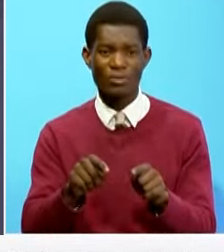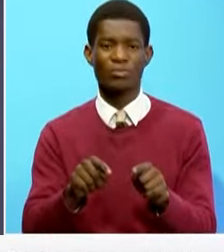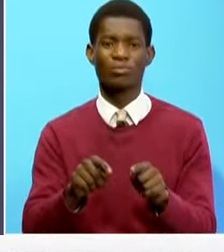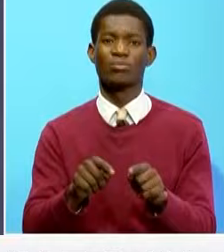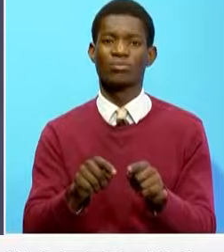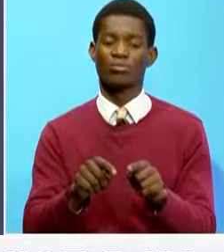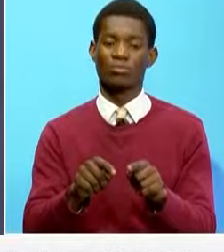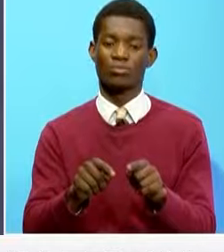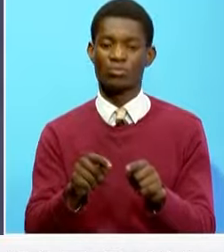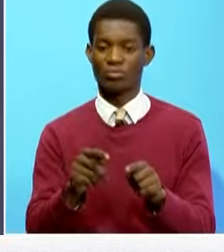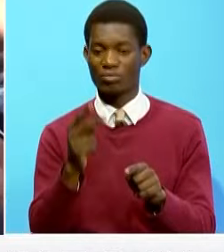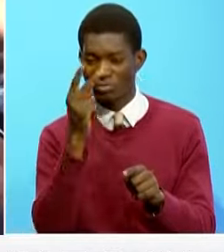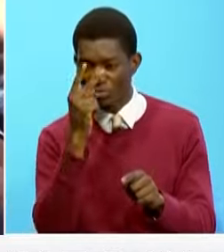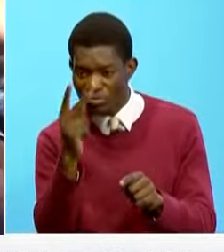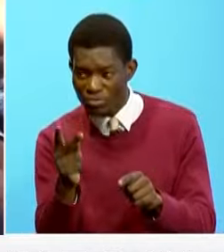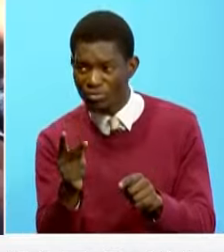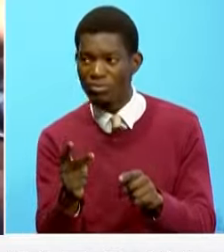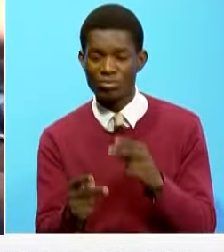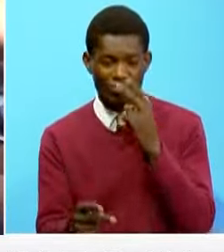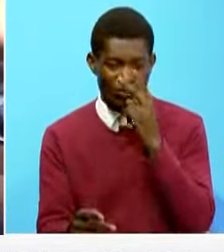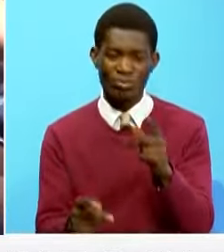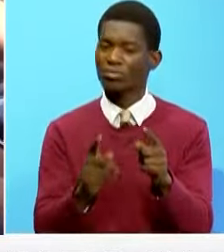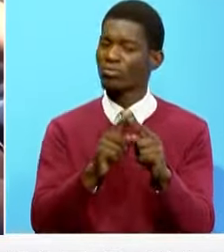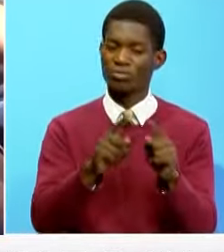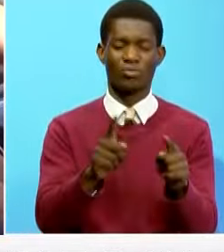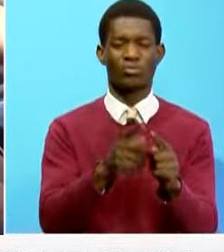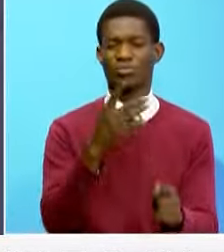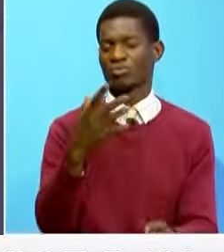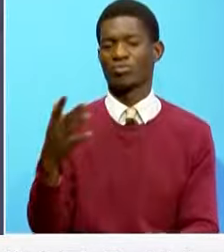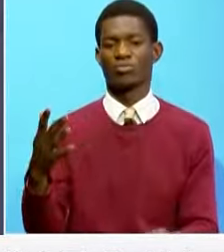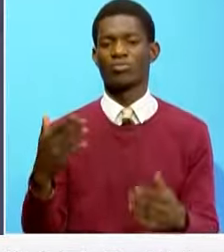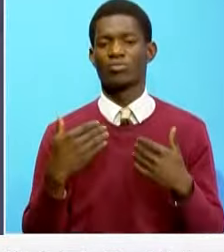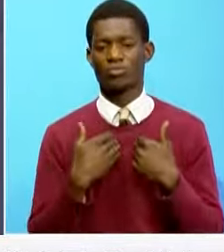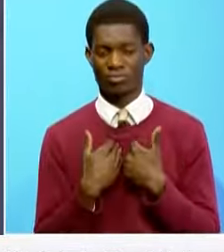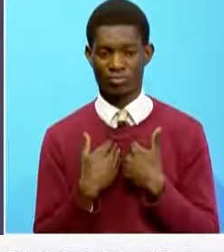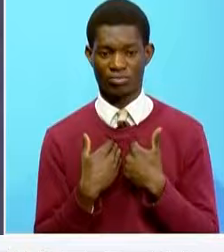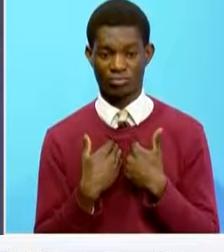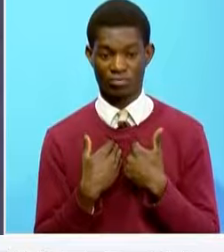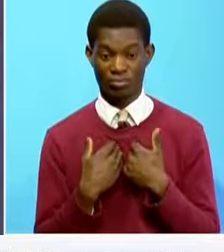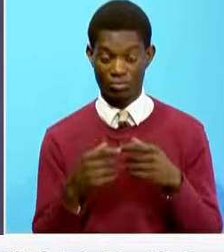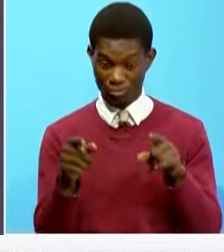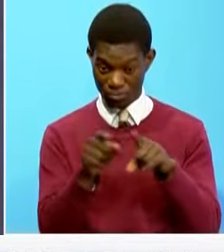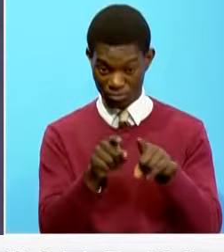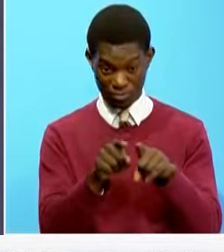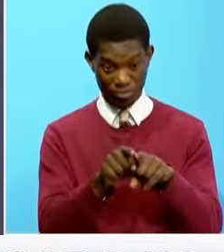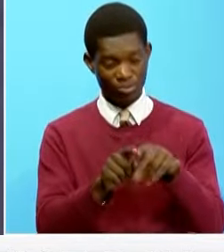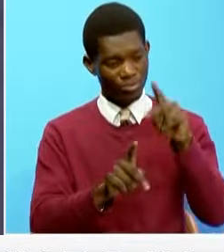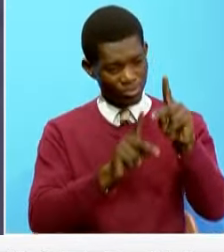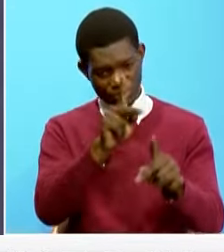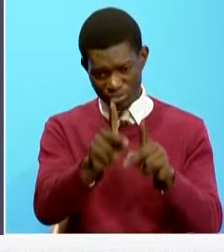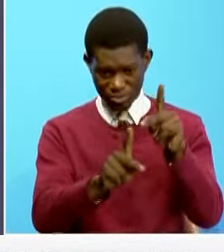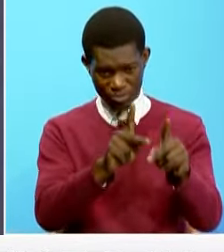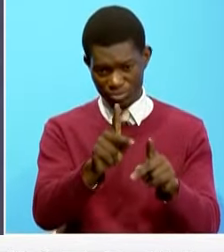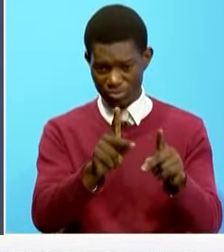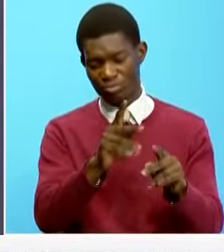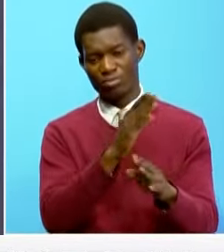different products and services on display. In addition, members of the public used the opportunity